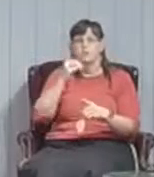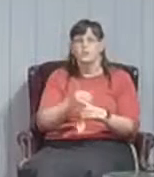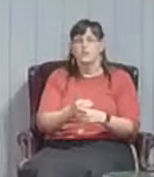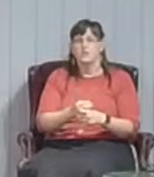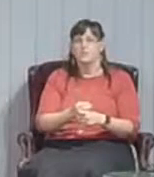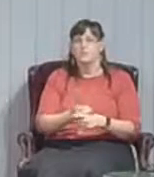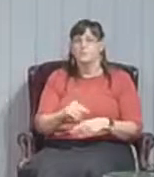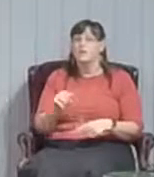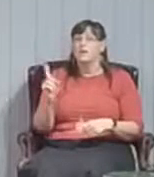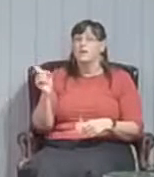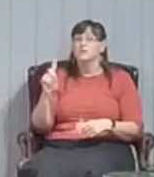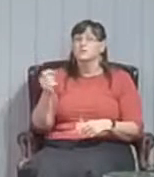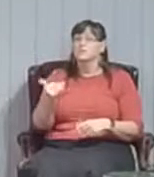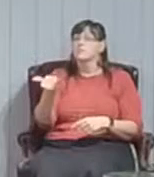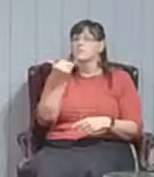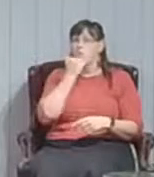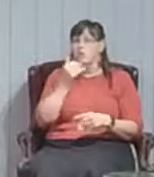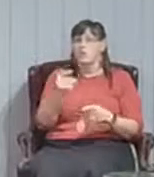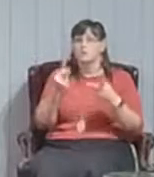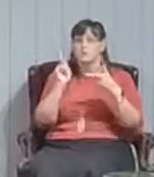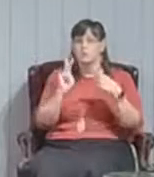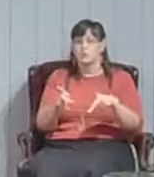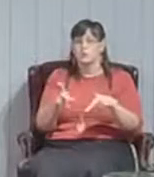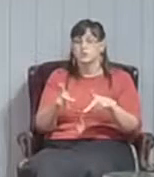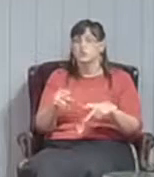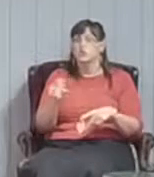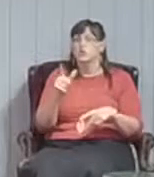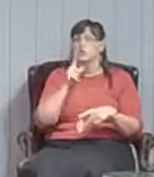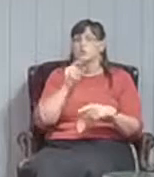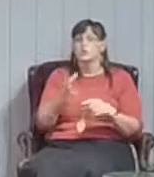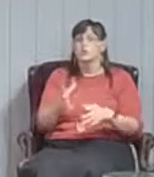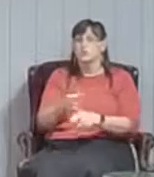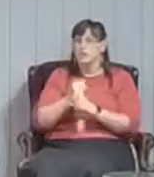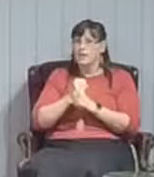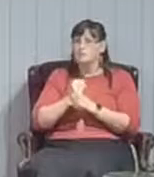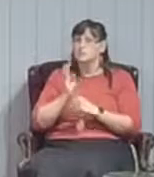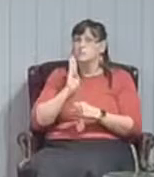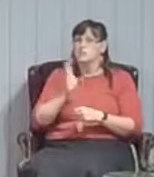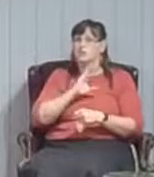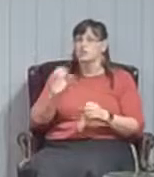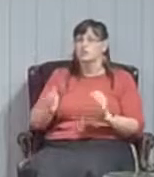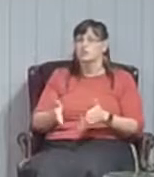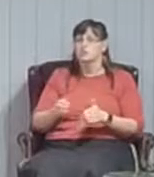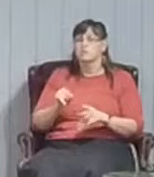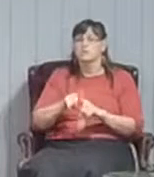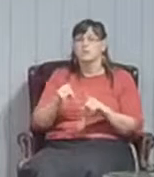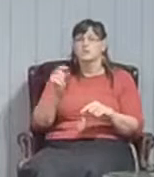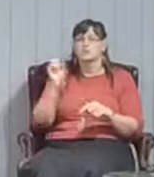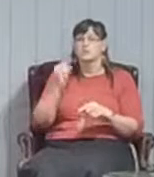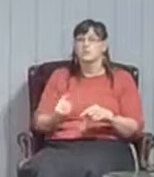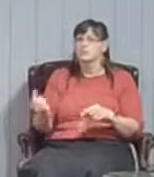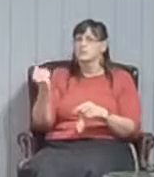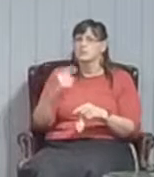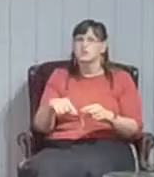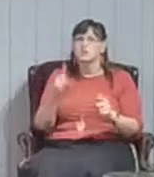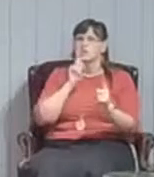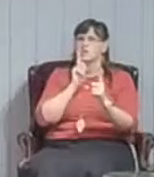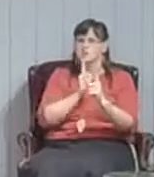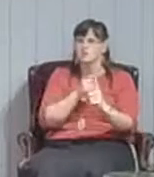with the person who claims to be a Christian but is constantly accusing others for their problems.